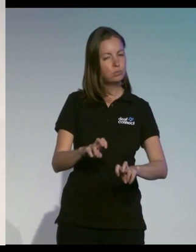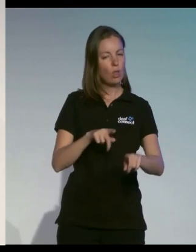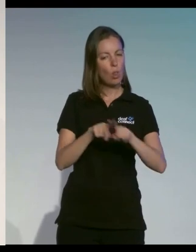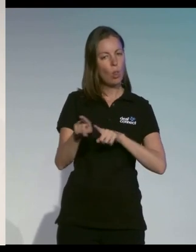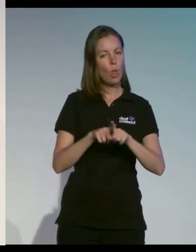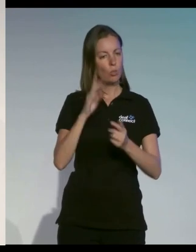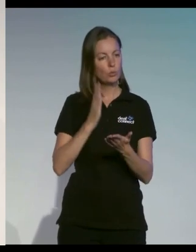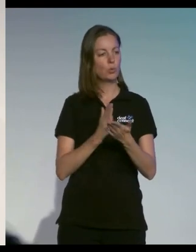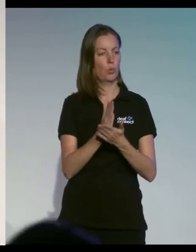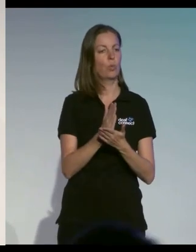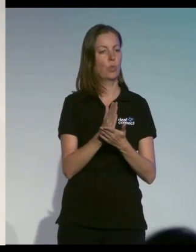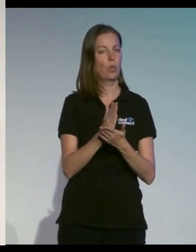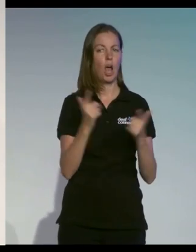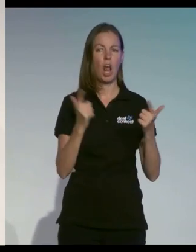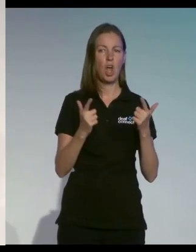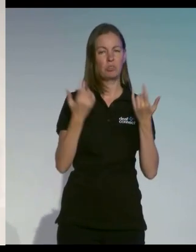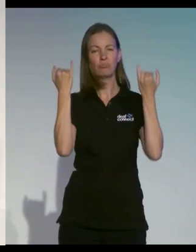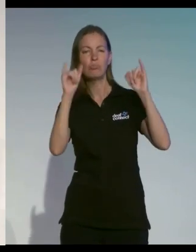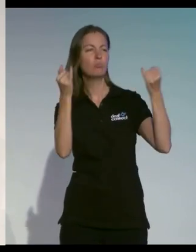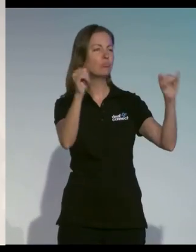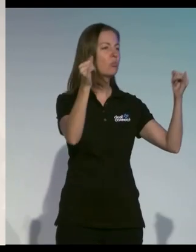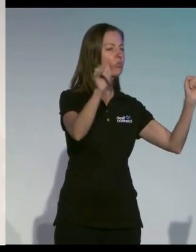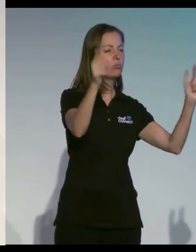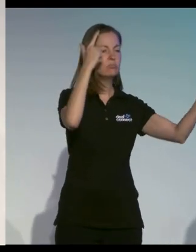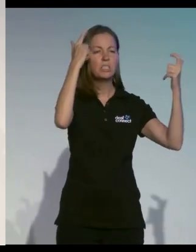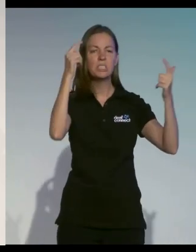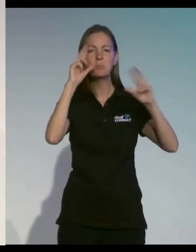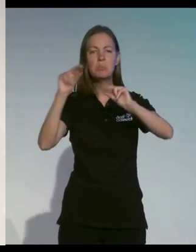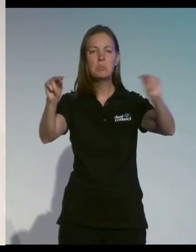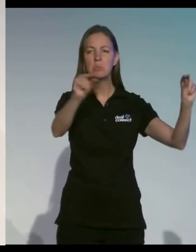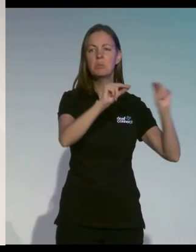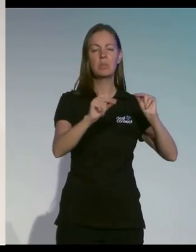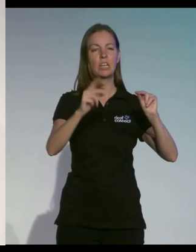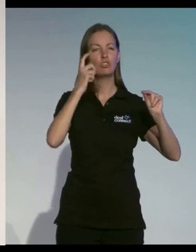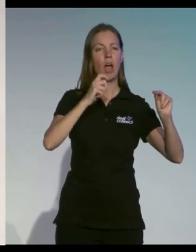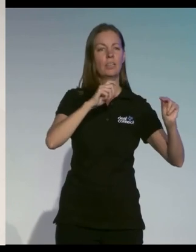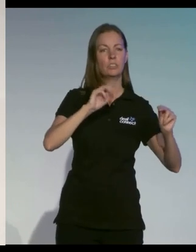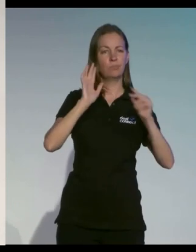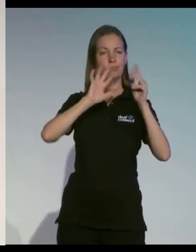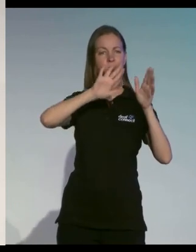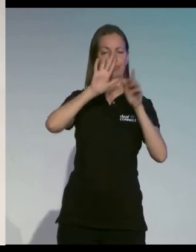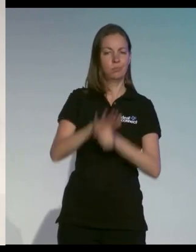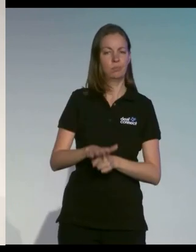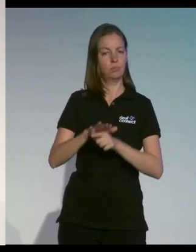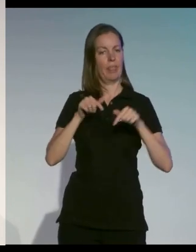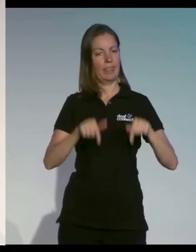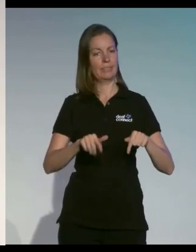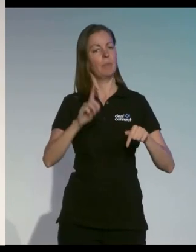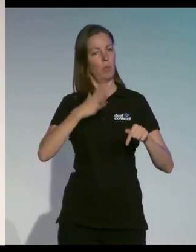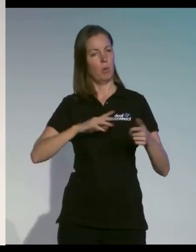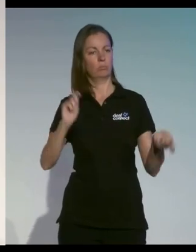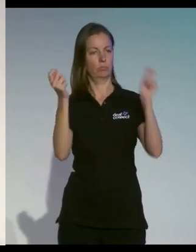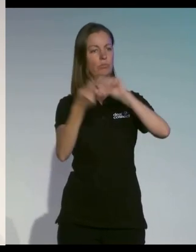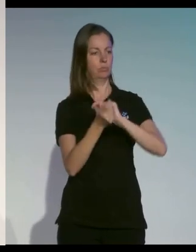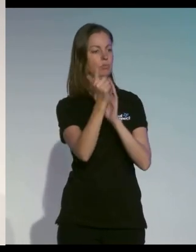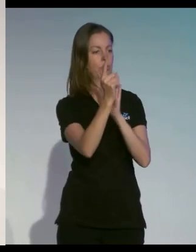is about this, because there's a lot of myths going around that are trying to derail this important law reform. Okay, we're